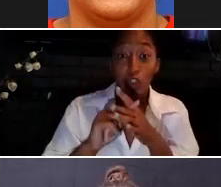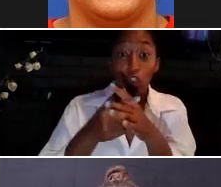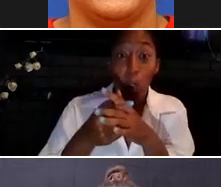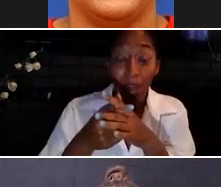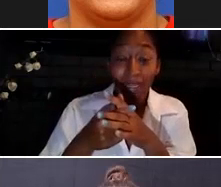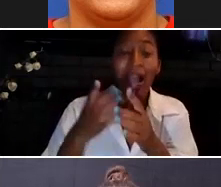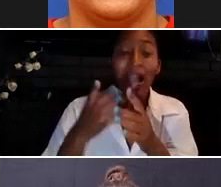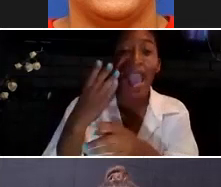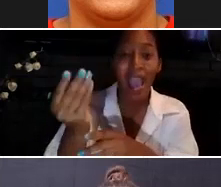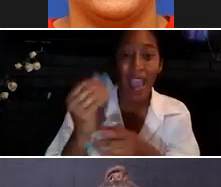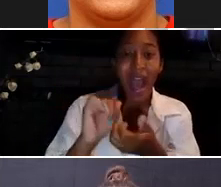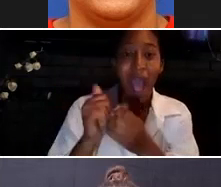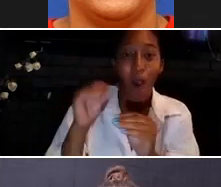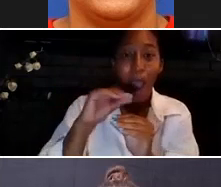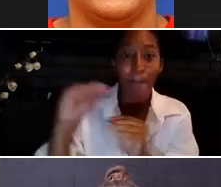initial.